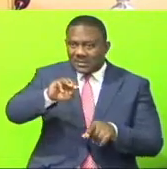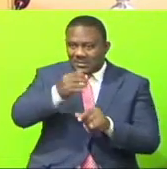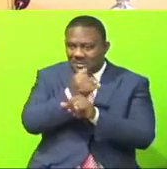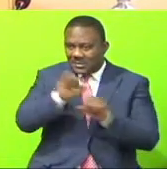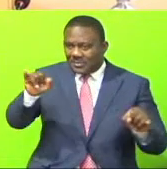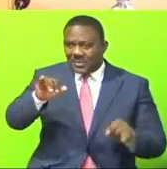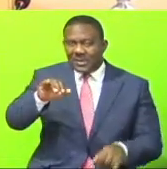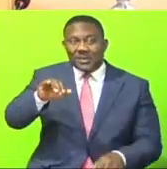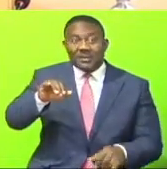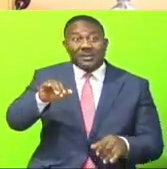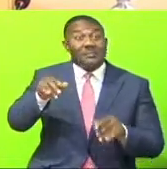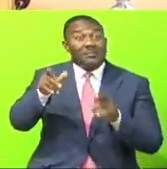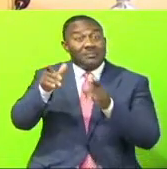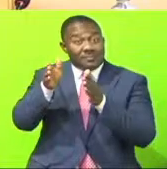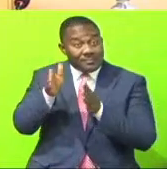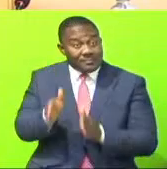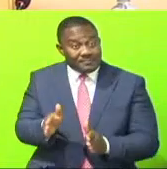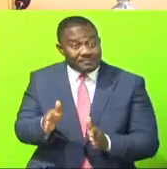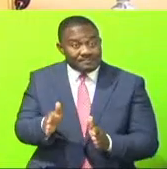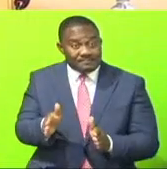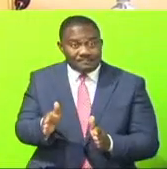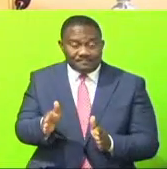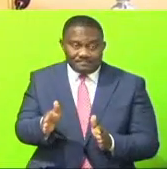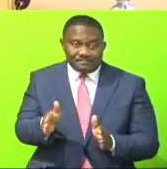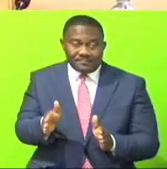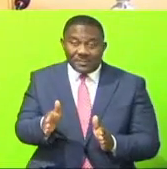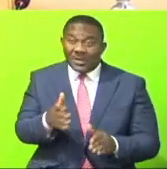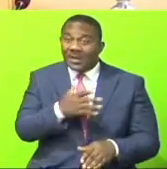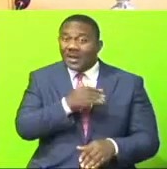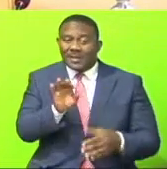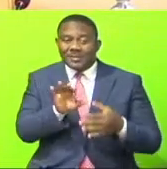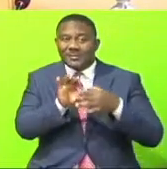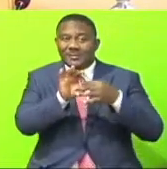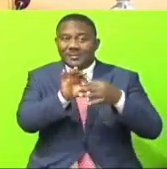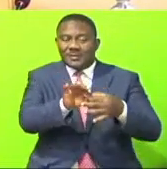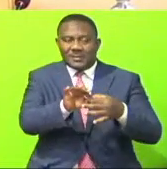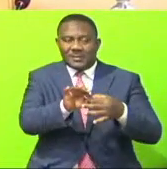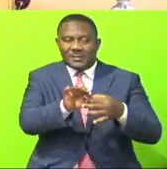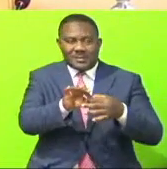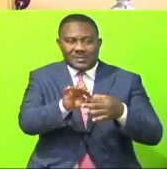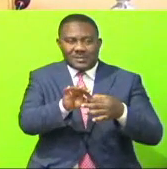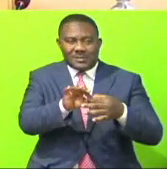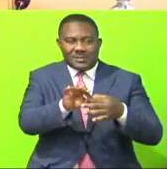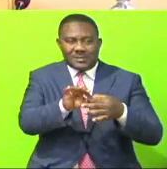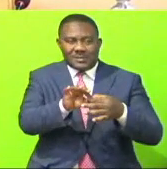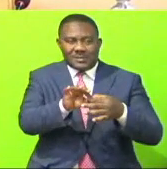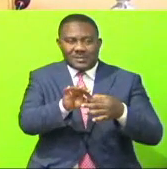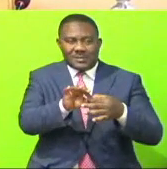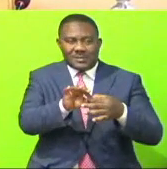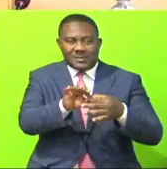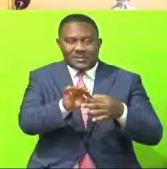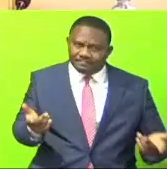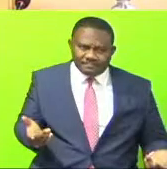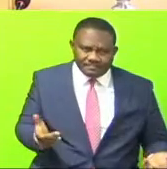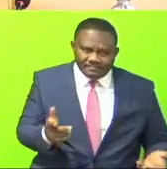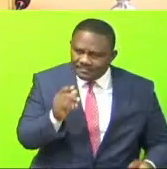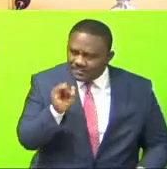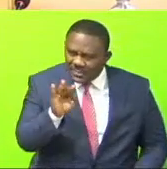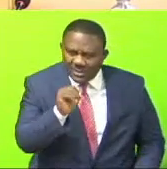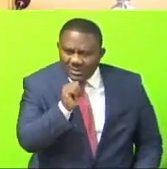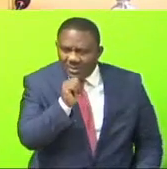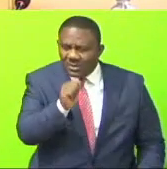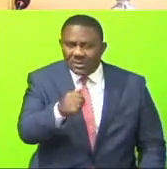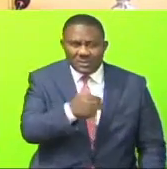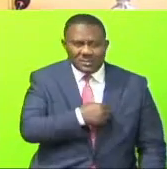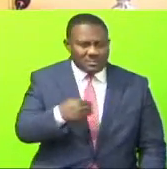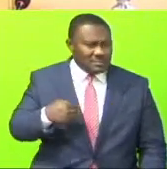candidate and join a political party. If you are not a member of a political party or you do not